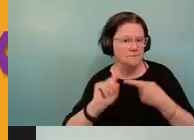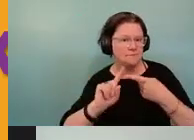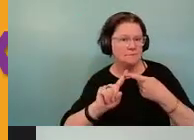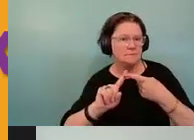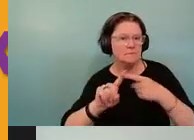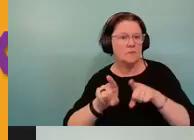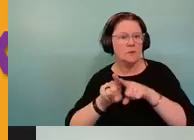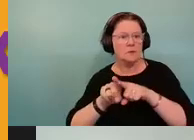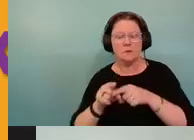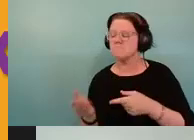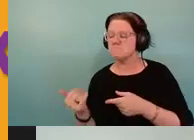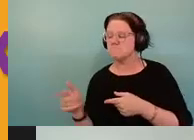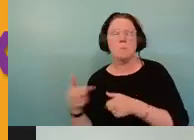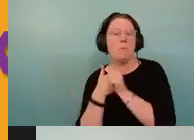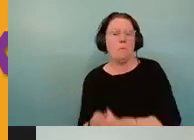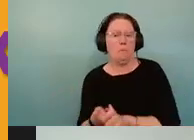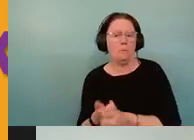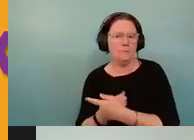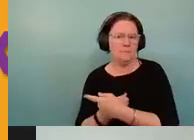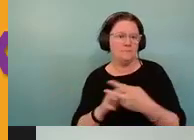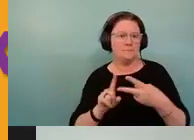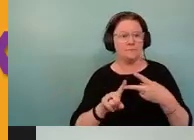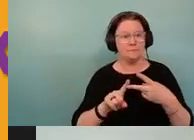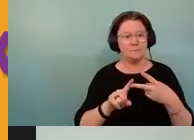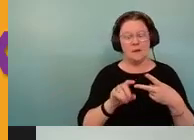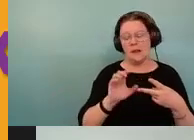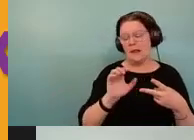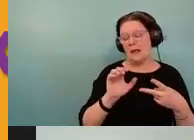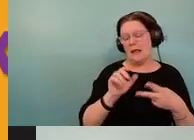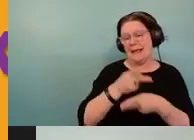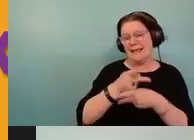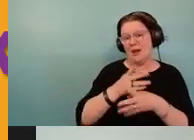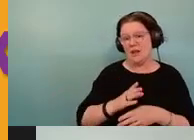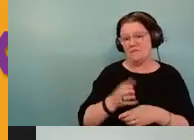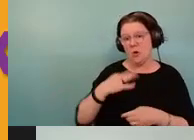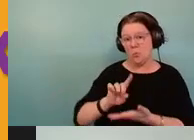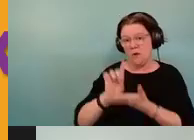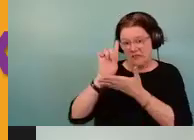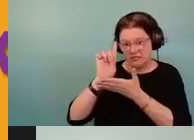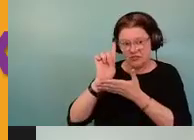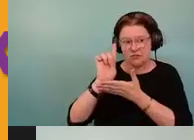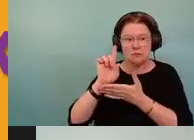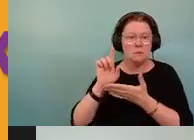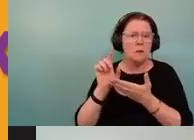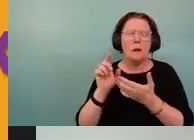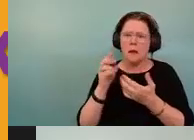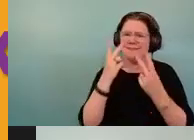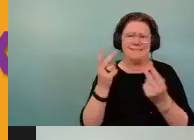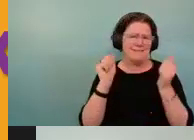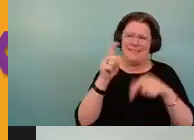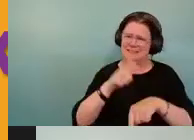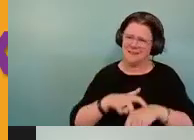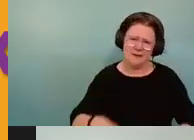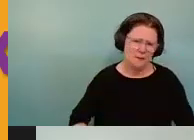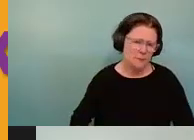advantage of that to get them to comply. Caregiver privilege, I've seen this many times. Even in the work that I've done,